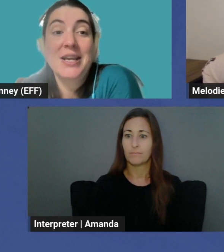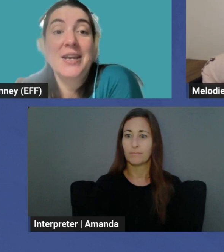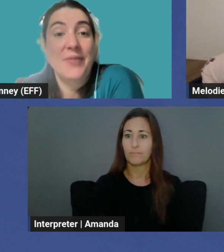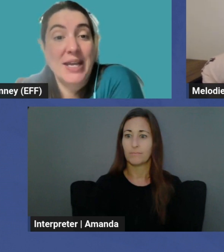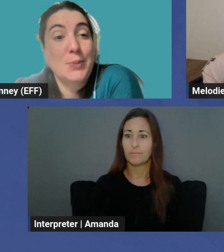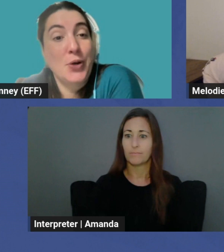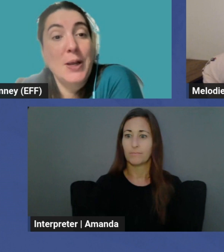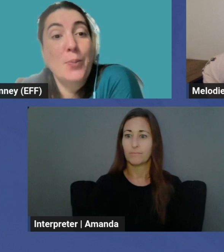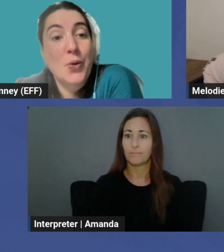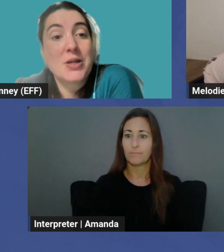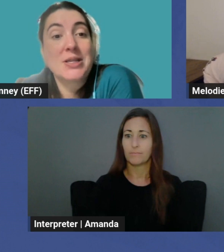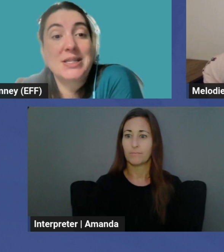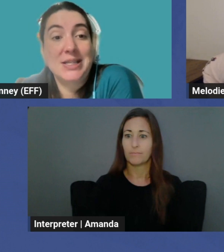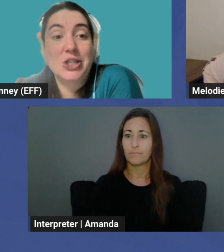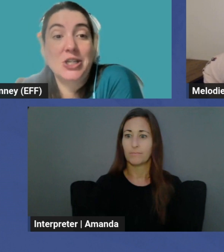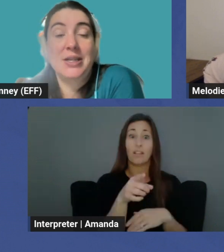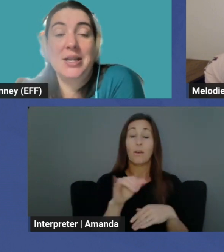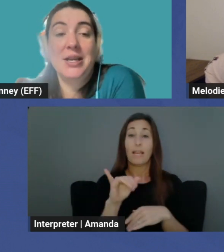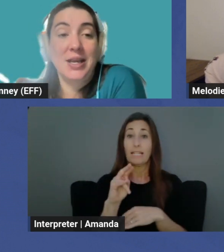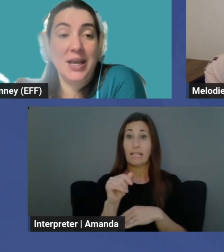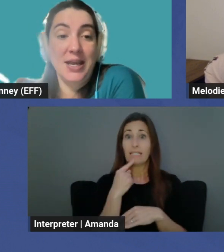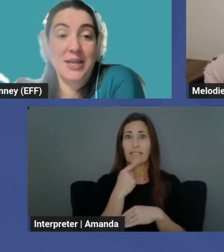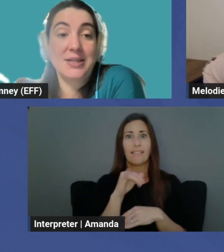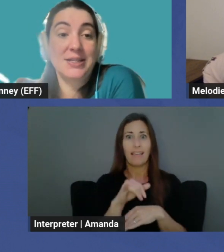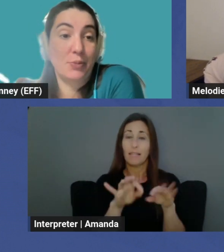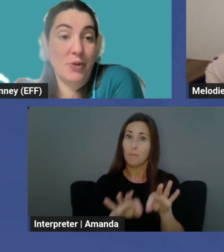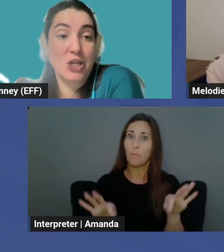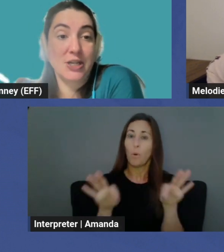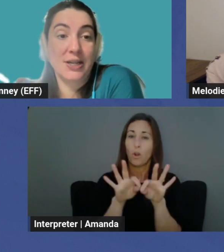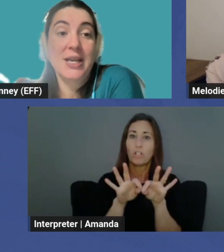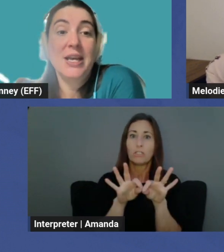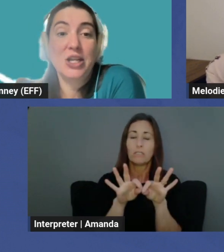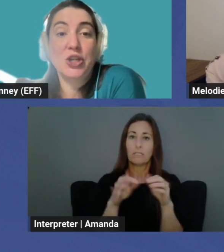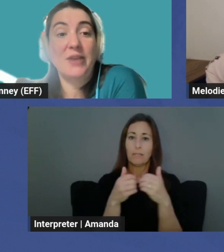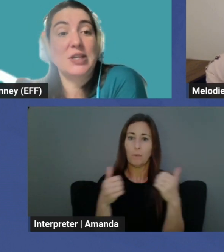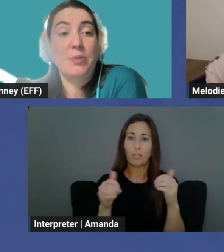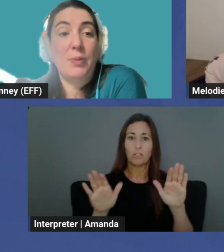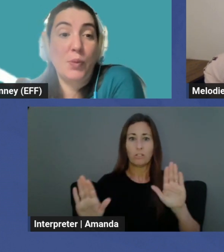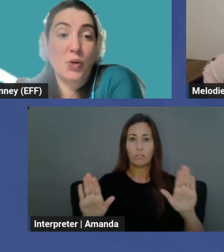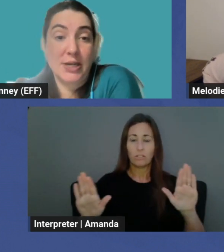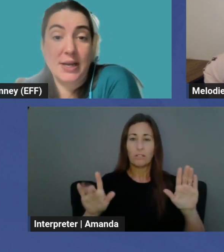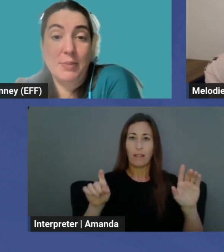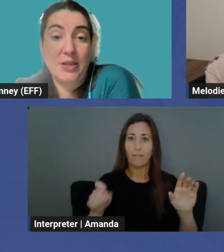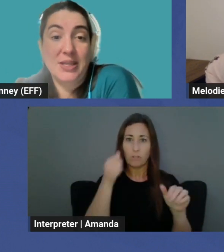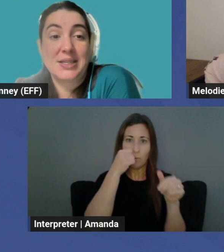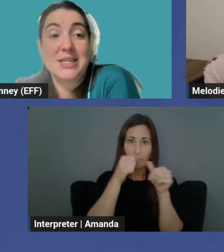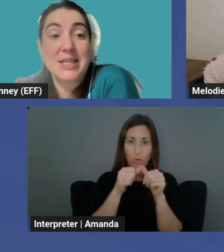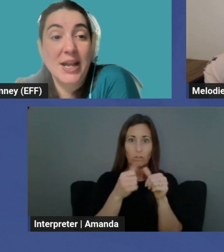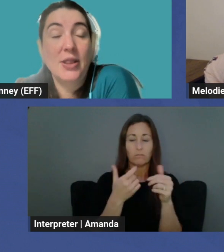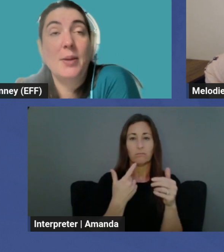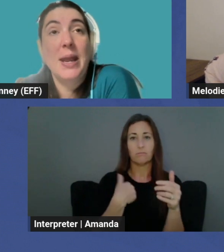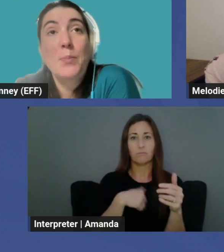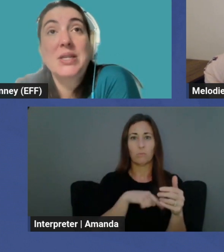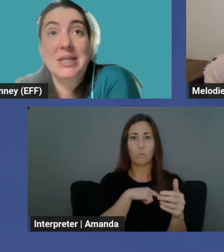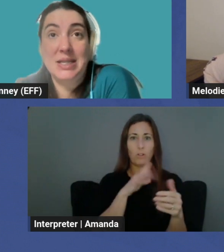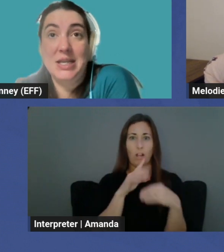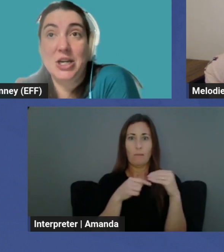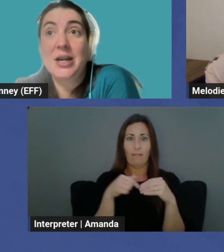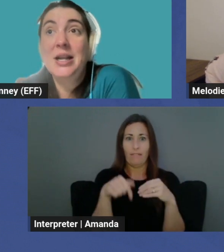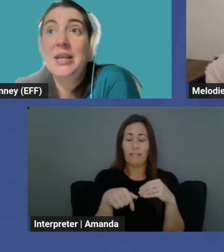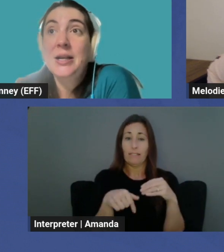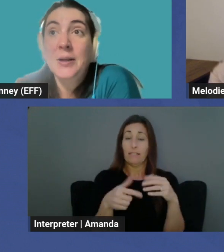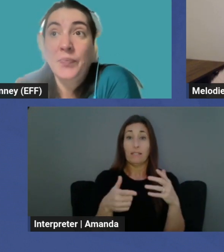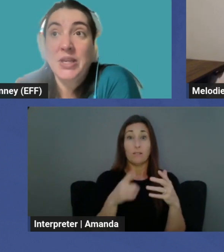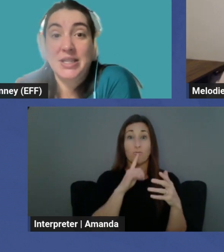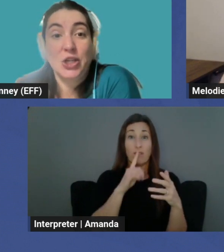And that's a pretty important distinction and separation that you have to keep in mind when we're talking about this. Because again, the impetus